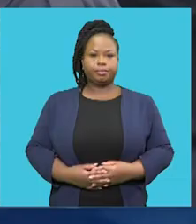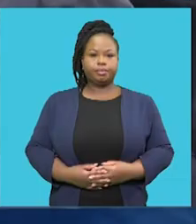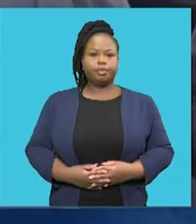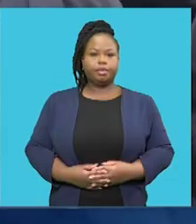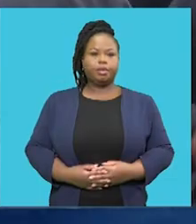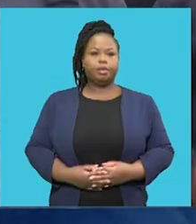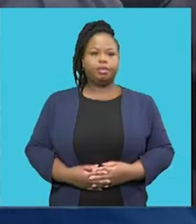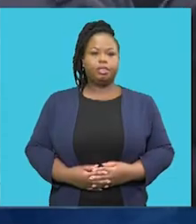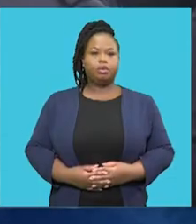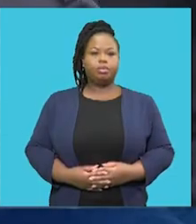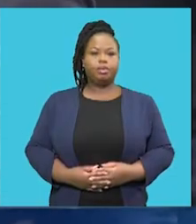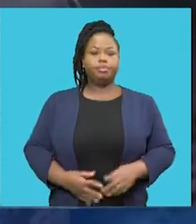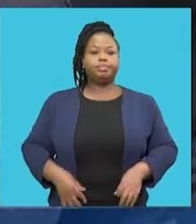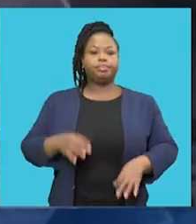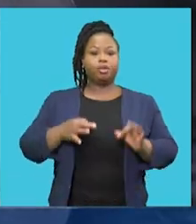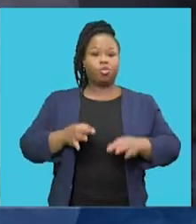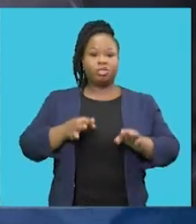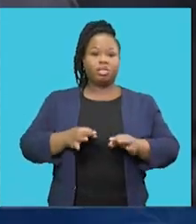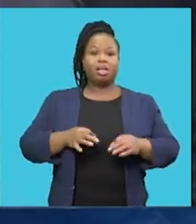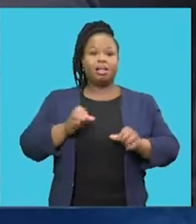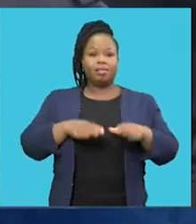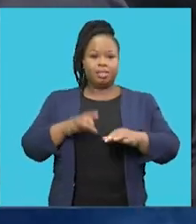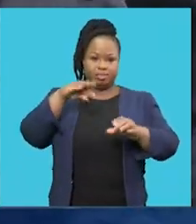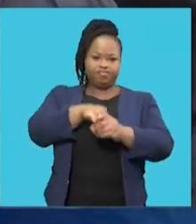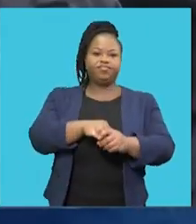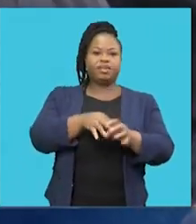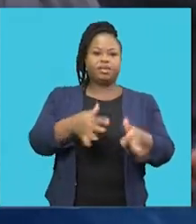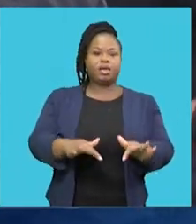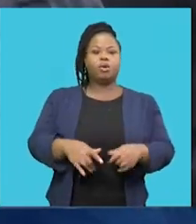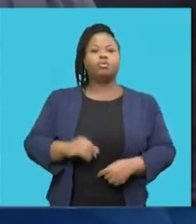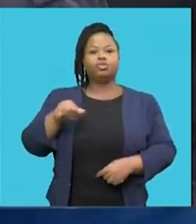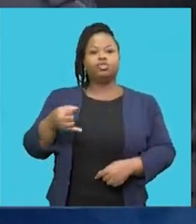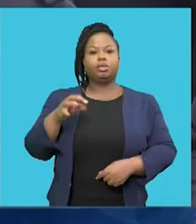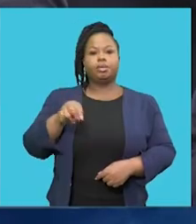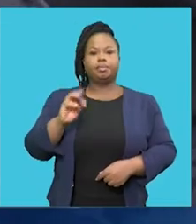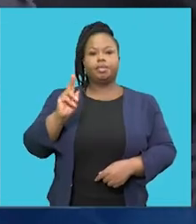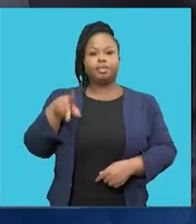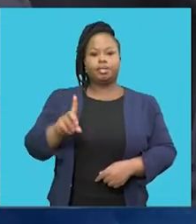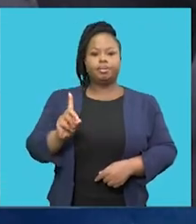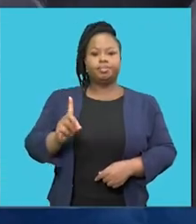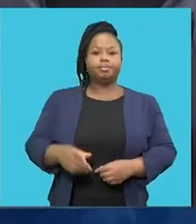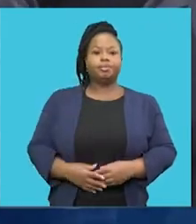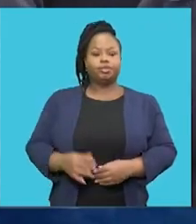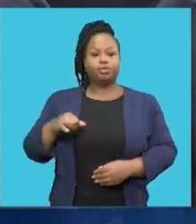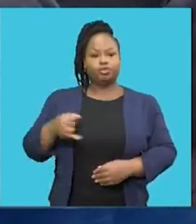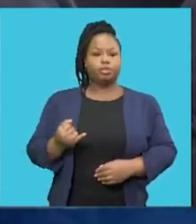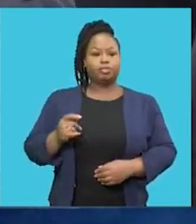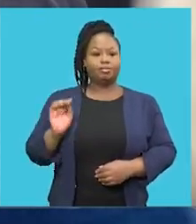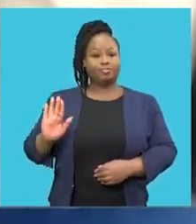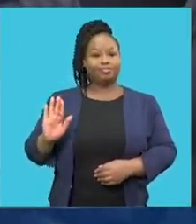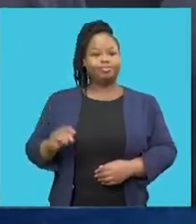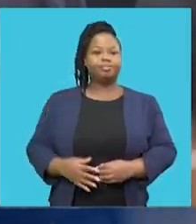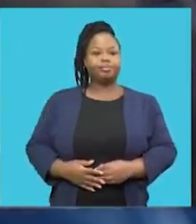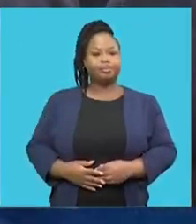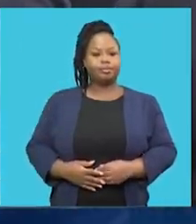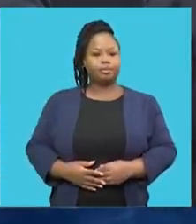Isingene ngamaqembu ezombusazwe indaba yonogada abangaphansi kumnyango wamaphoyisa kumasipala wesifunda iGoli, iJohannesburg Metro Police